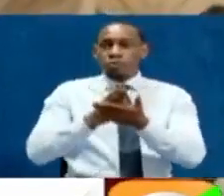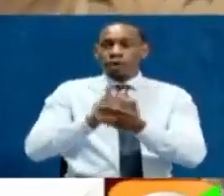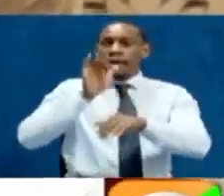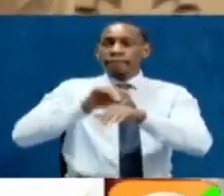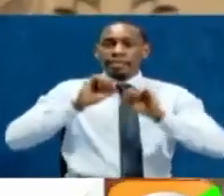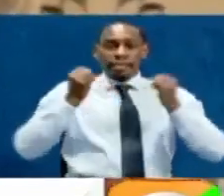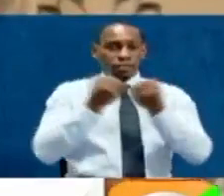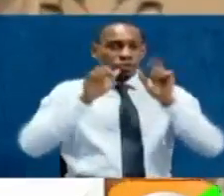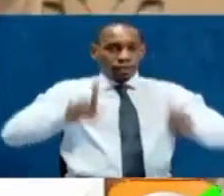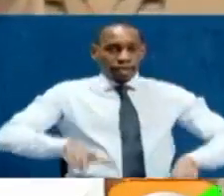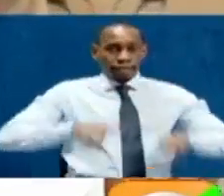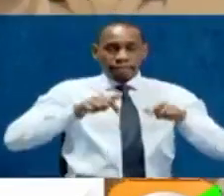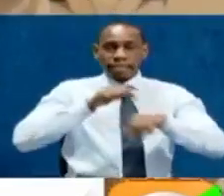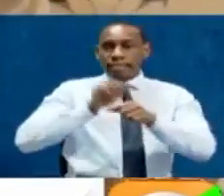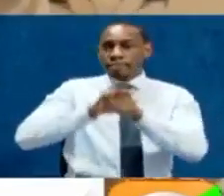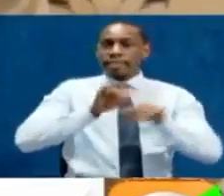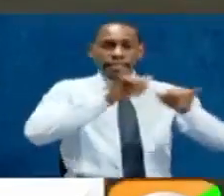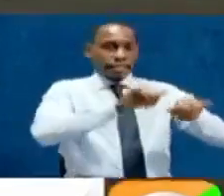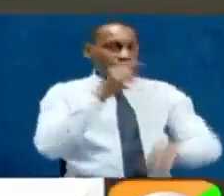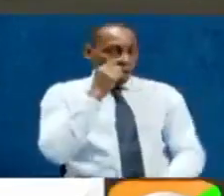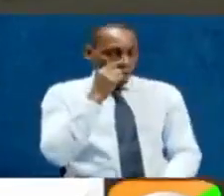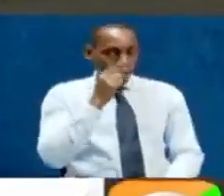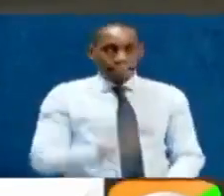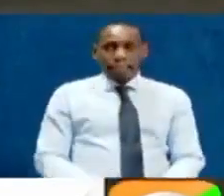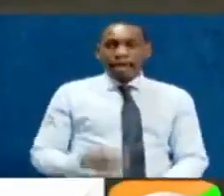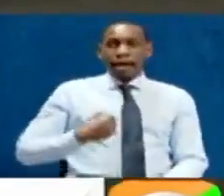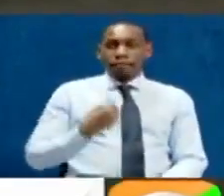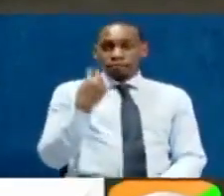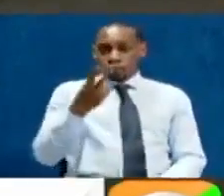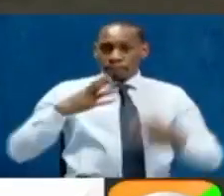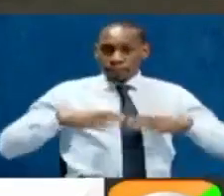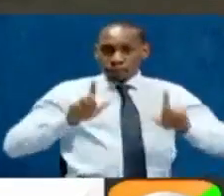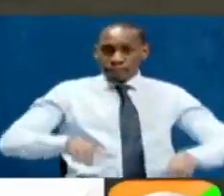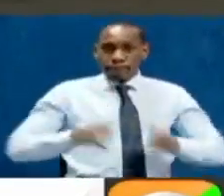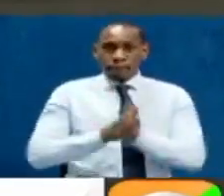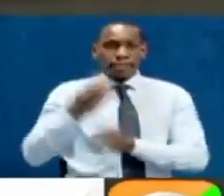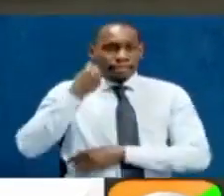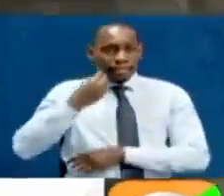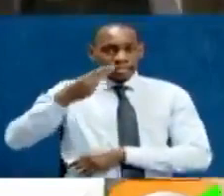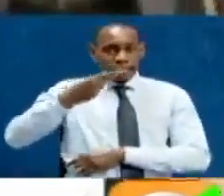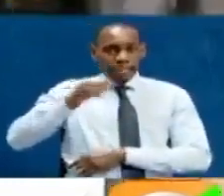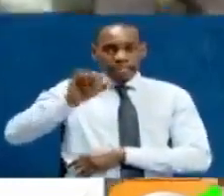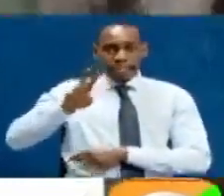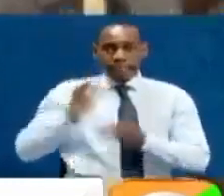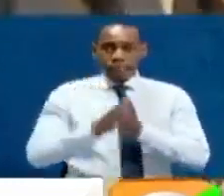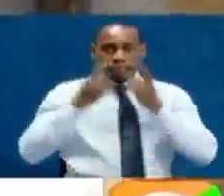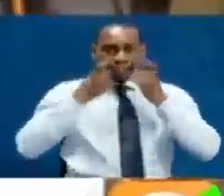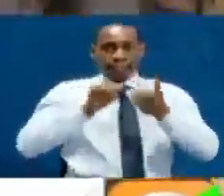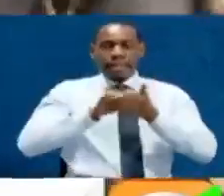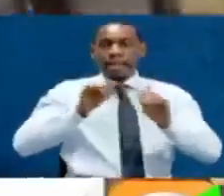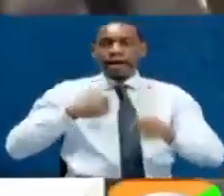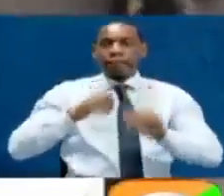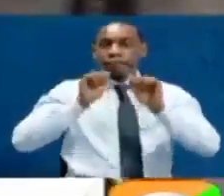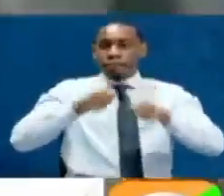affected her social life. Most times she stays at home. There are 2 types of people living with HIV and AIDS who have high